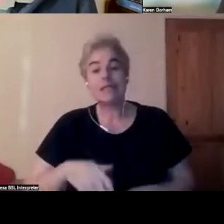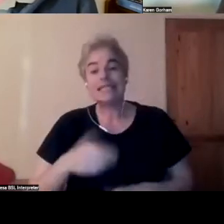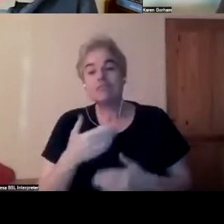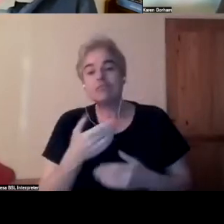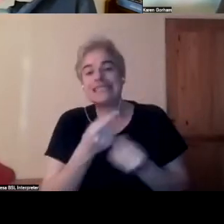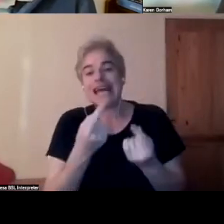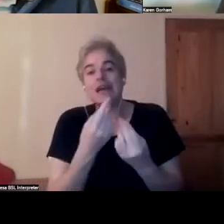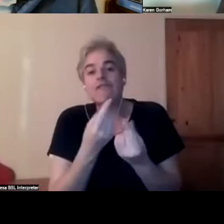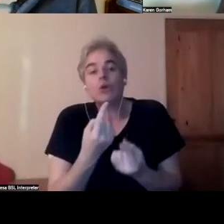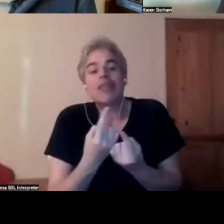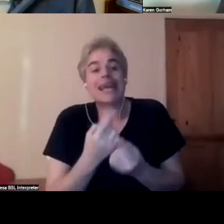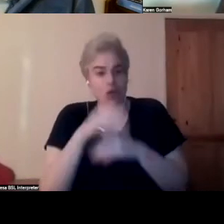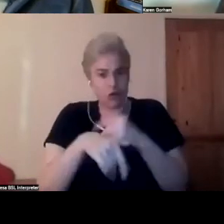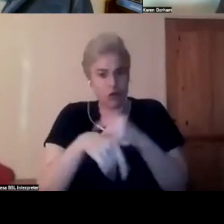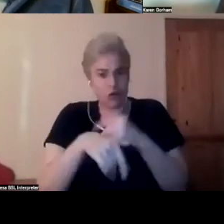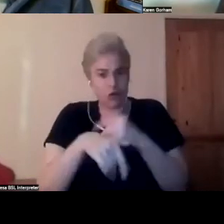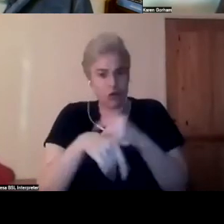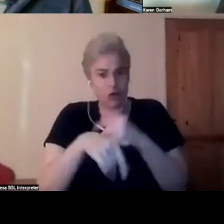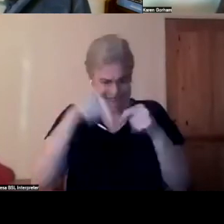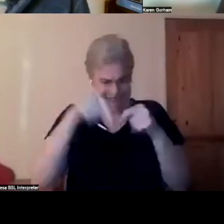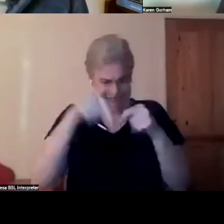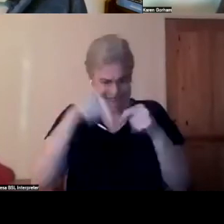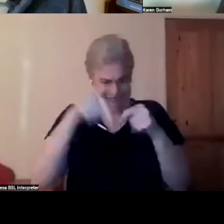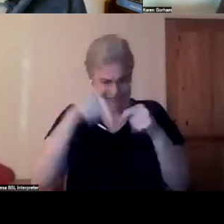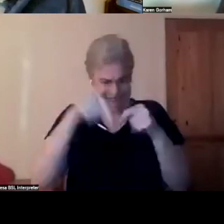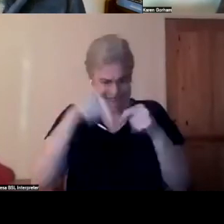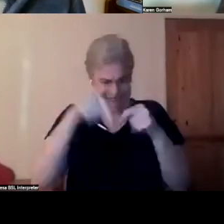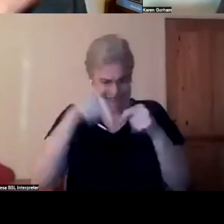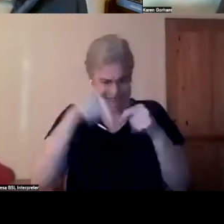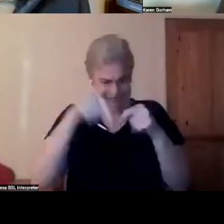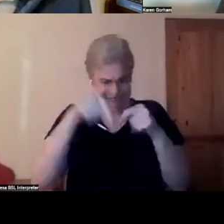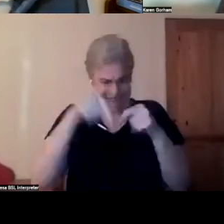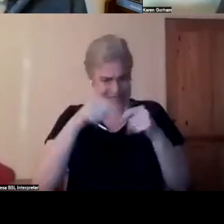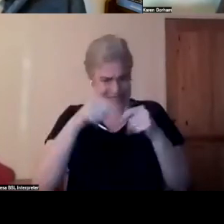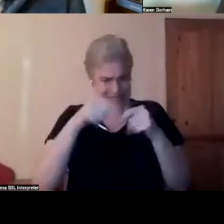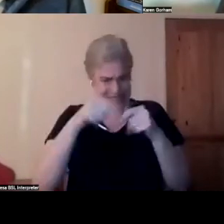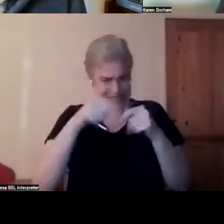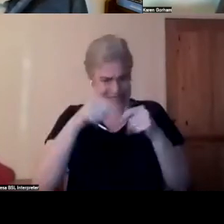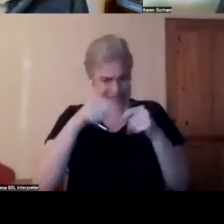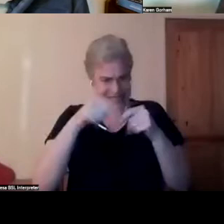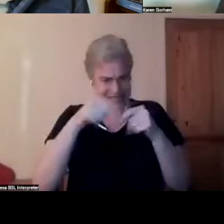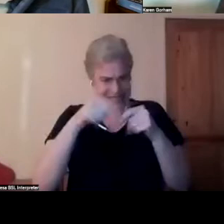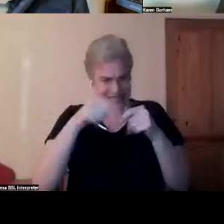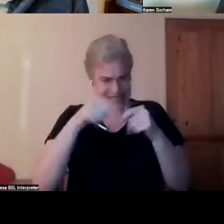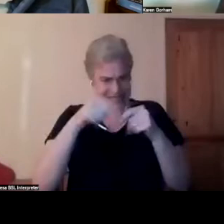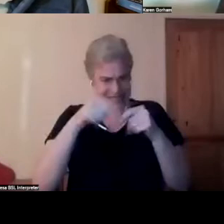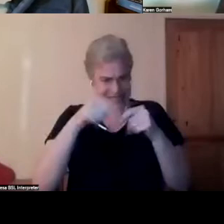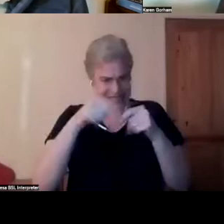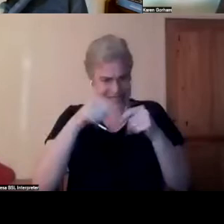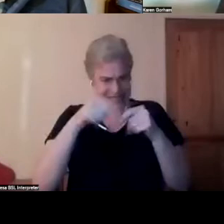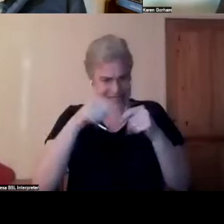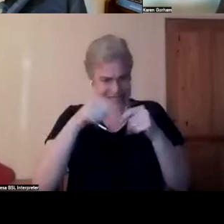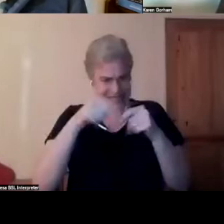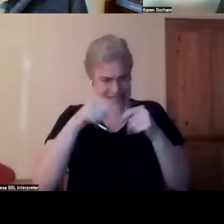is all about. It's one in a series of webinars that we started about a year ago on